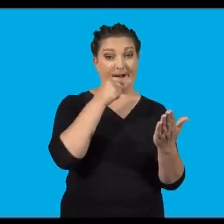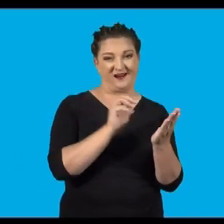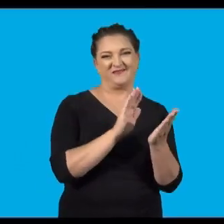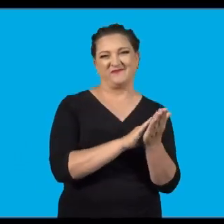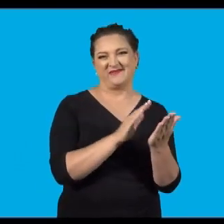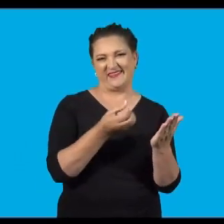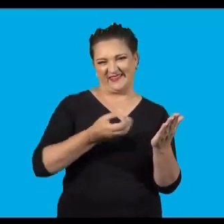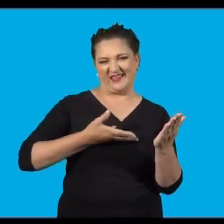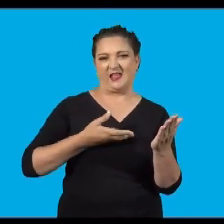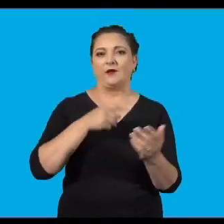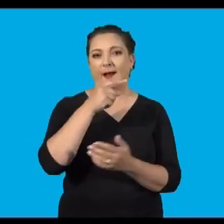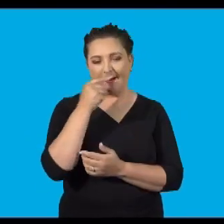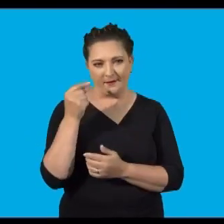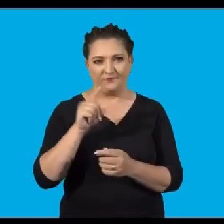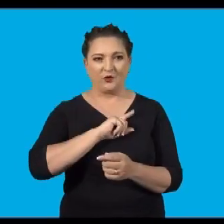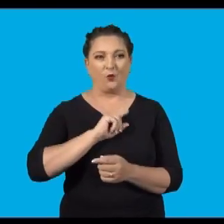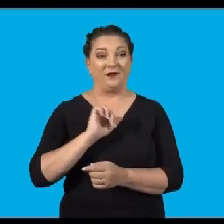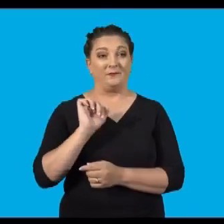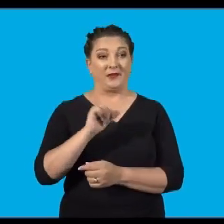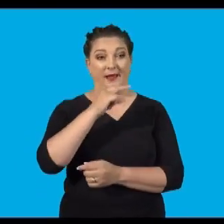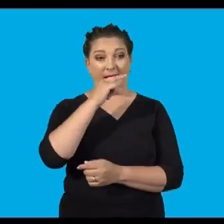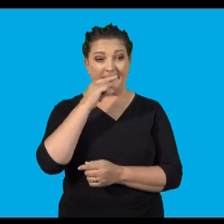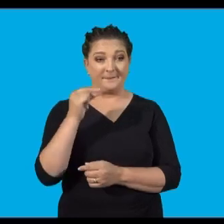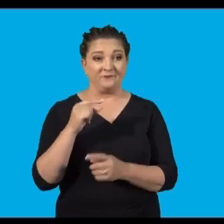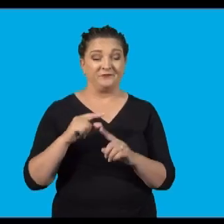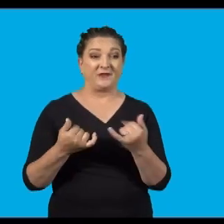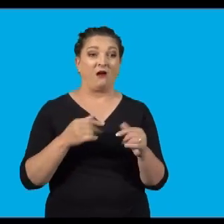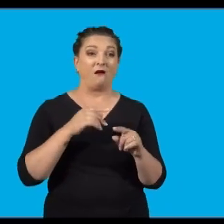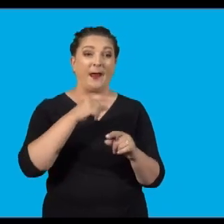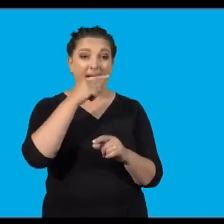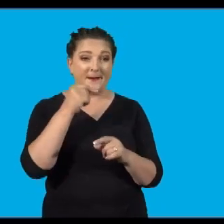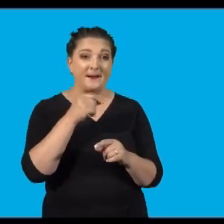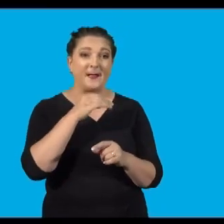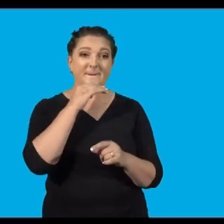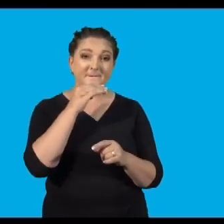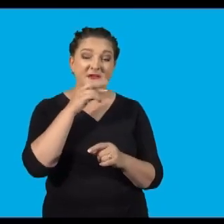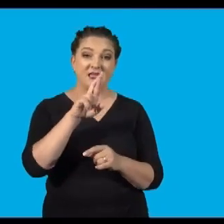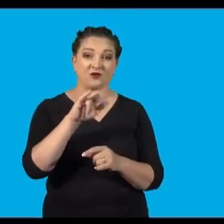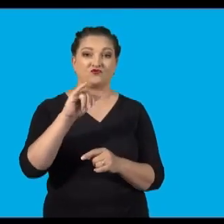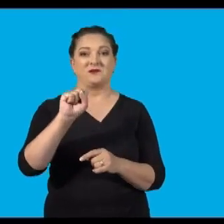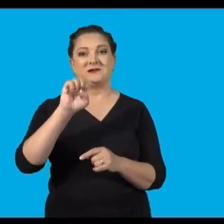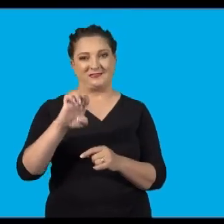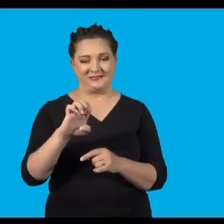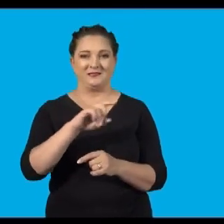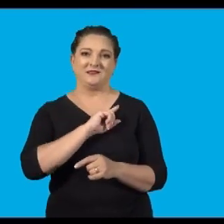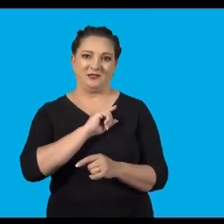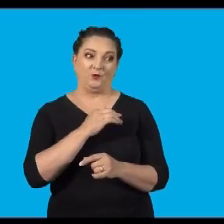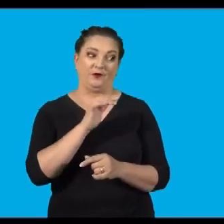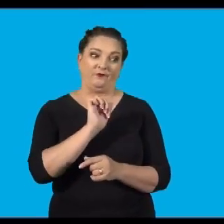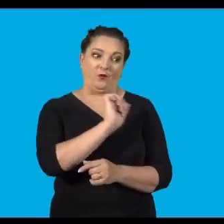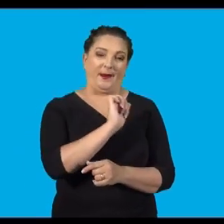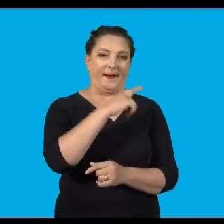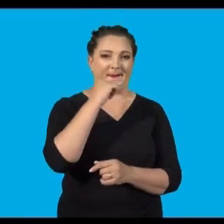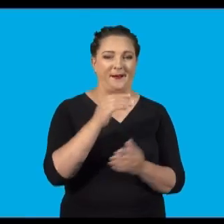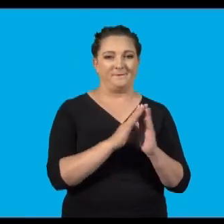Kolisi. Her name, is Pakama, which in isiXhosa means rise. All right, so you've read